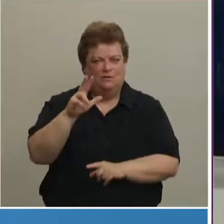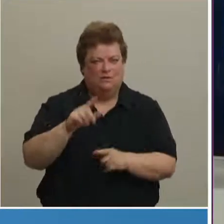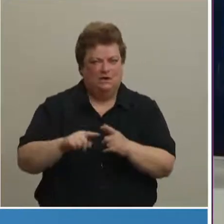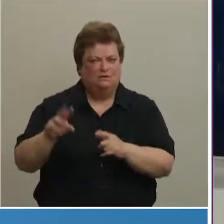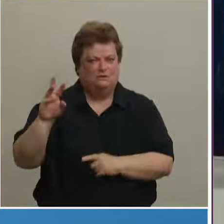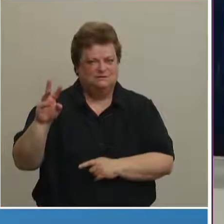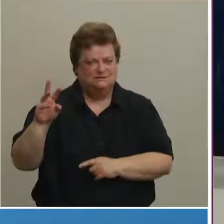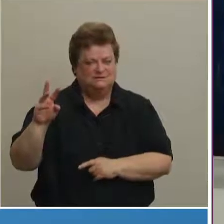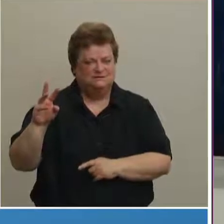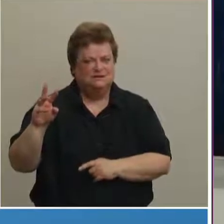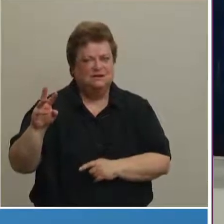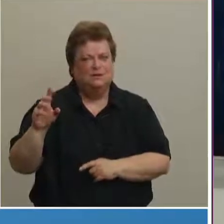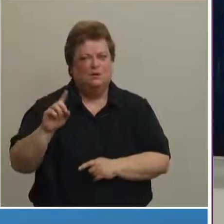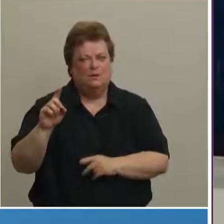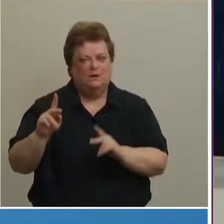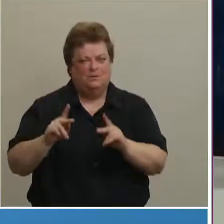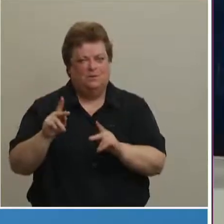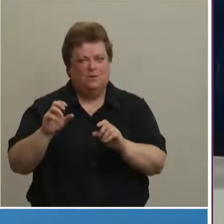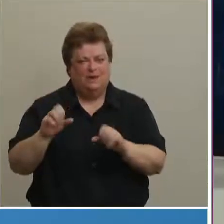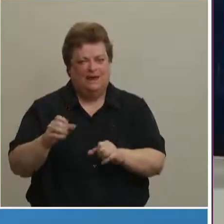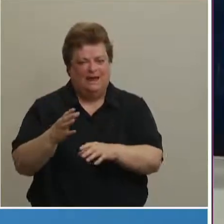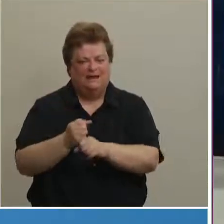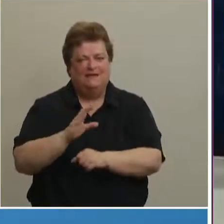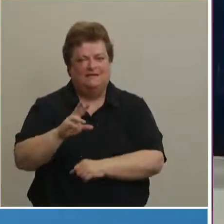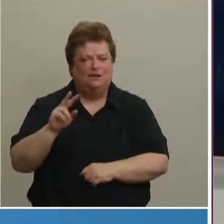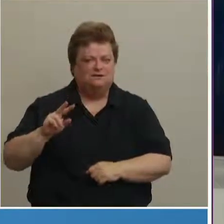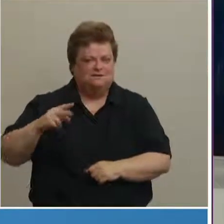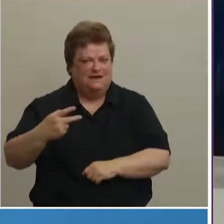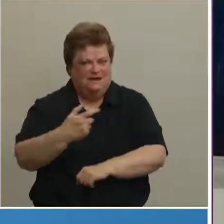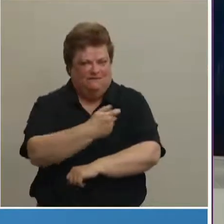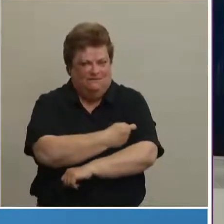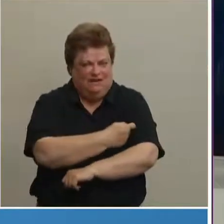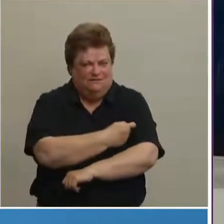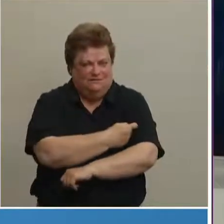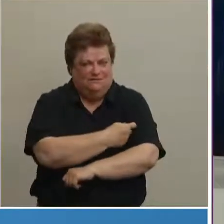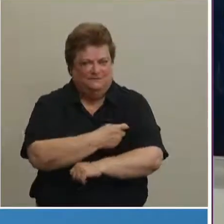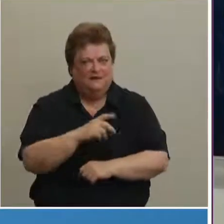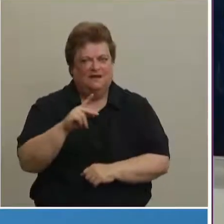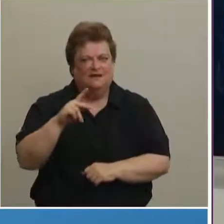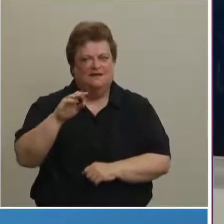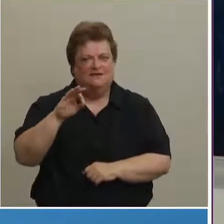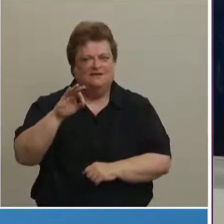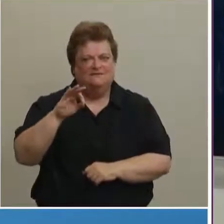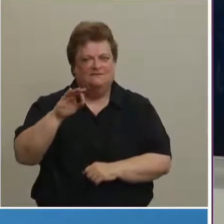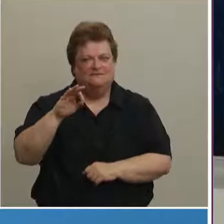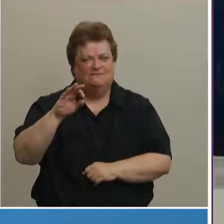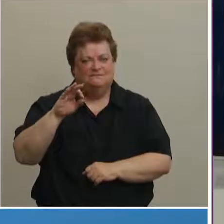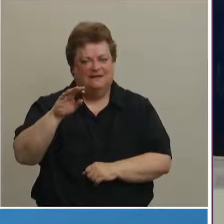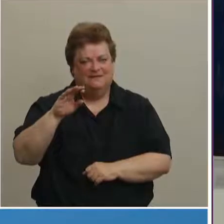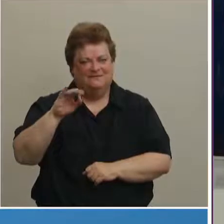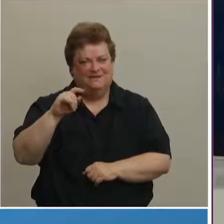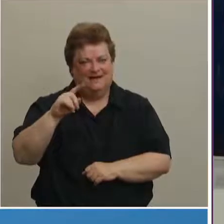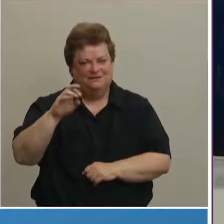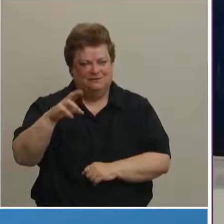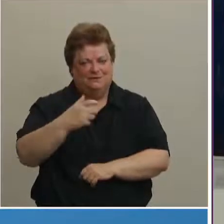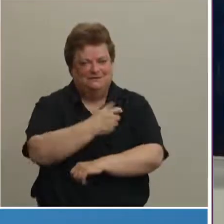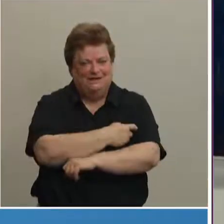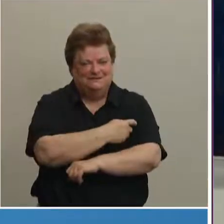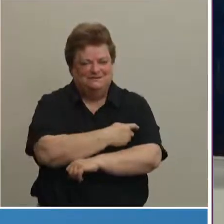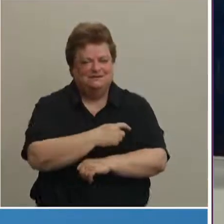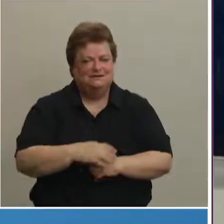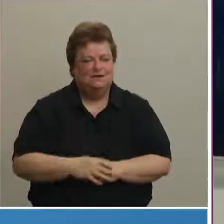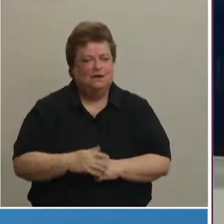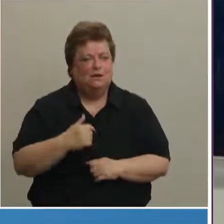6 p.m. where people will be able to get their second round of the Pfizer vaccine. And we are so thankful